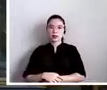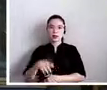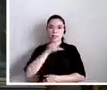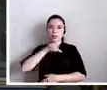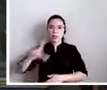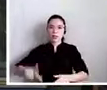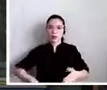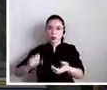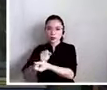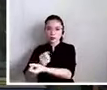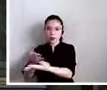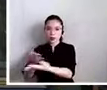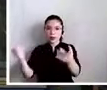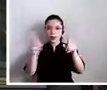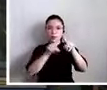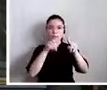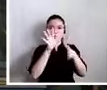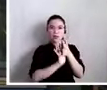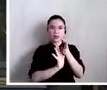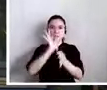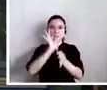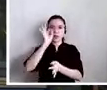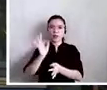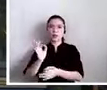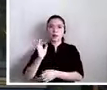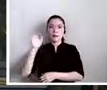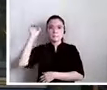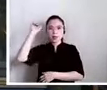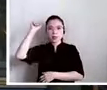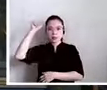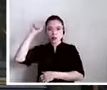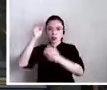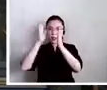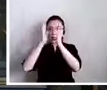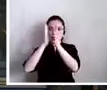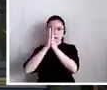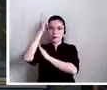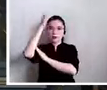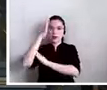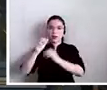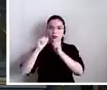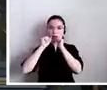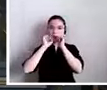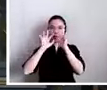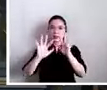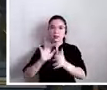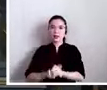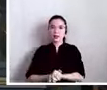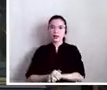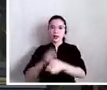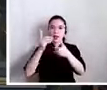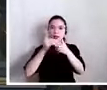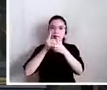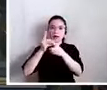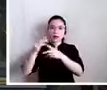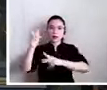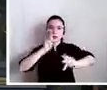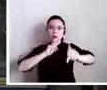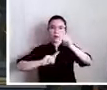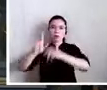And with your spirit. Please bow down and pray for God's blessing. Direct your people, O Lord, we pray,